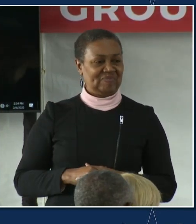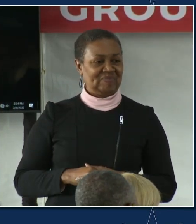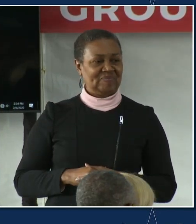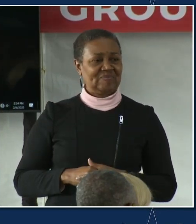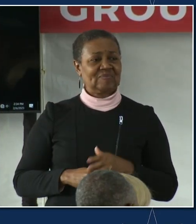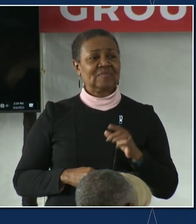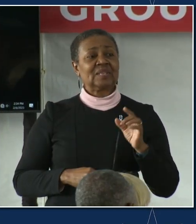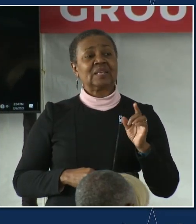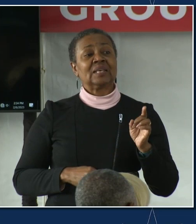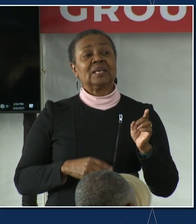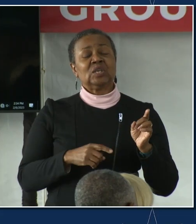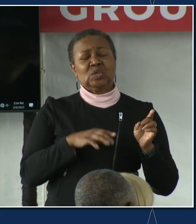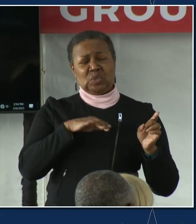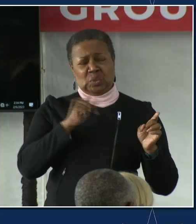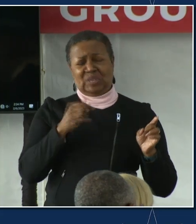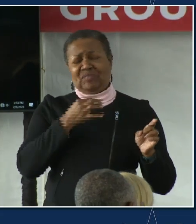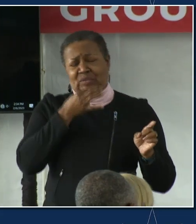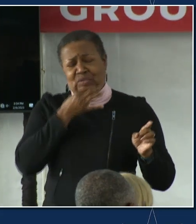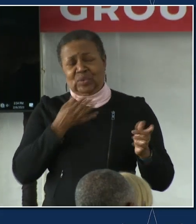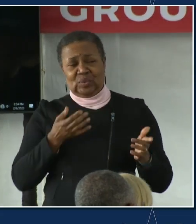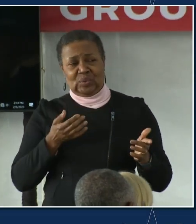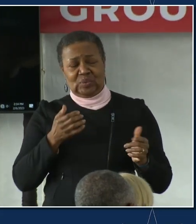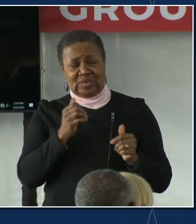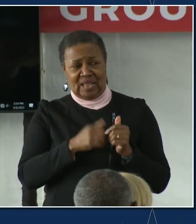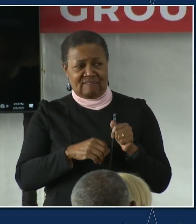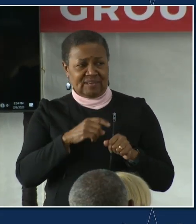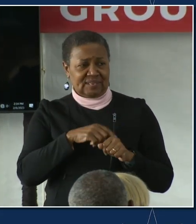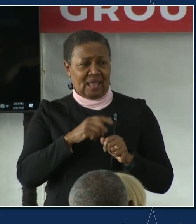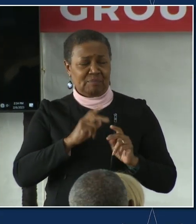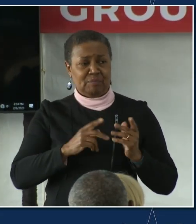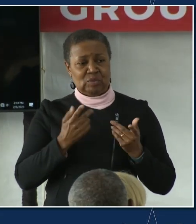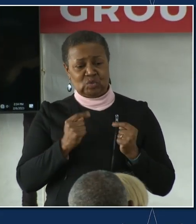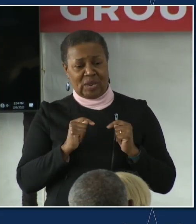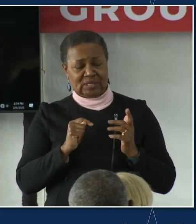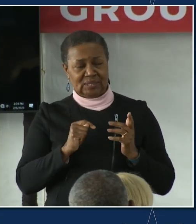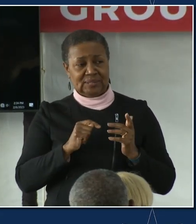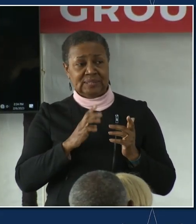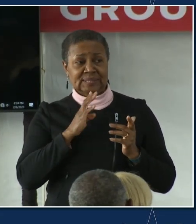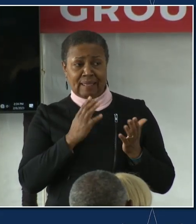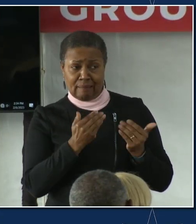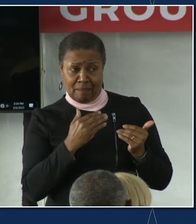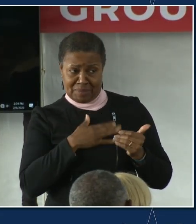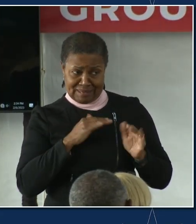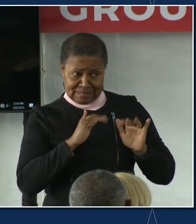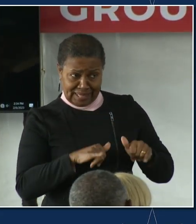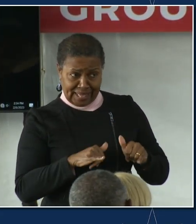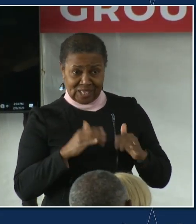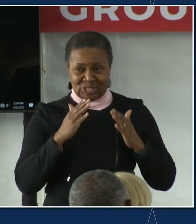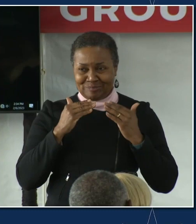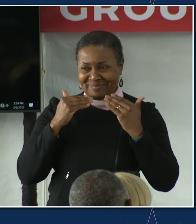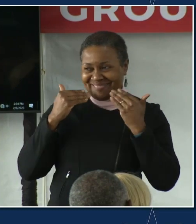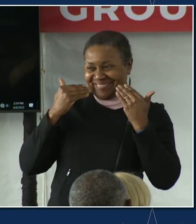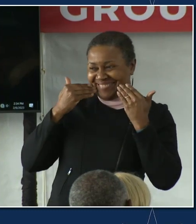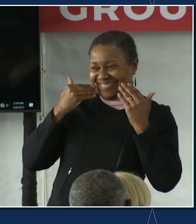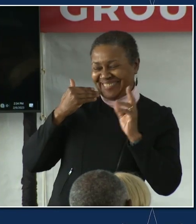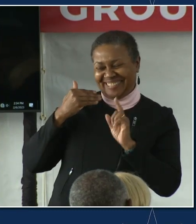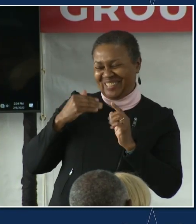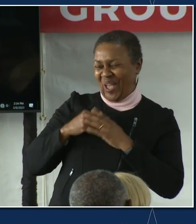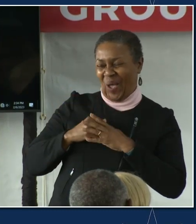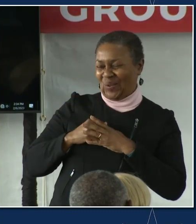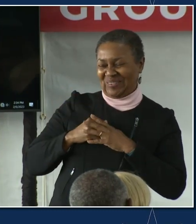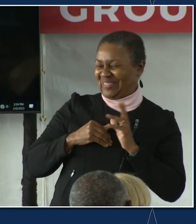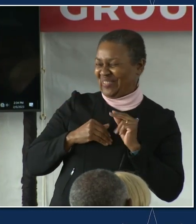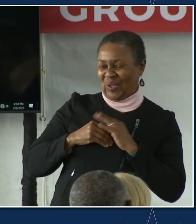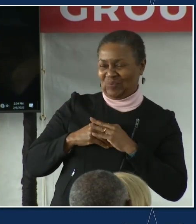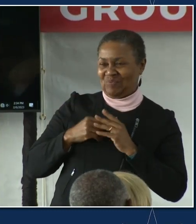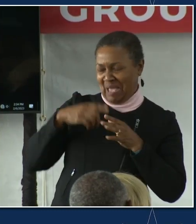you're leaving in a couple months, and every time folks try to talk you out of it, you smile broadly and say, nah,